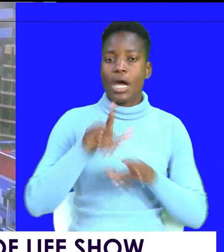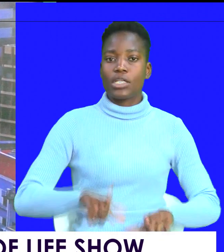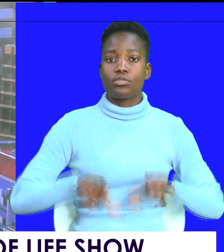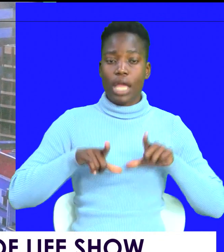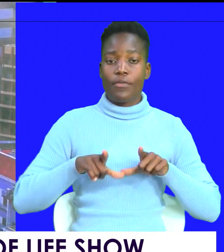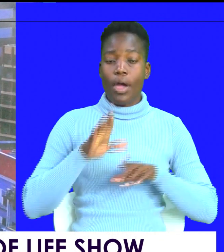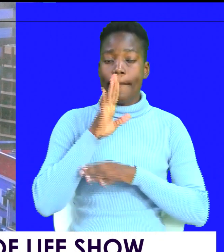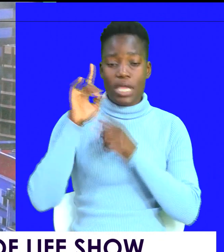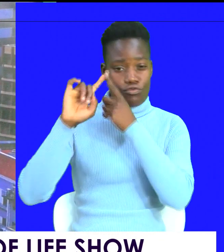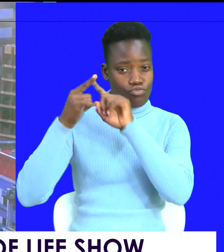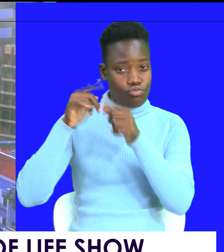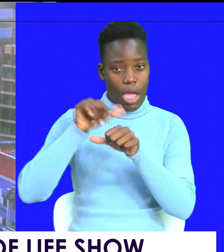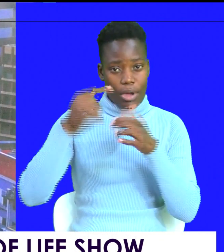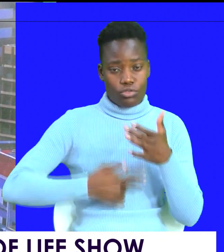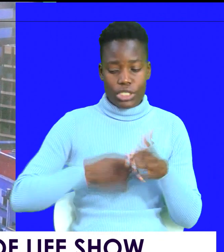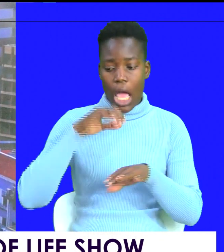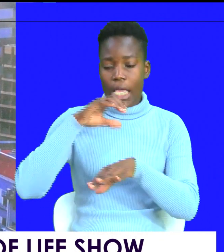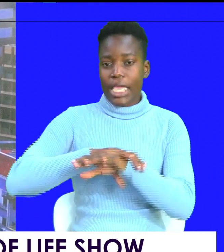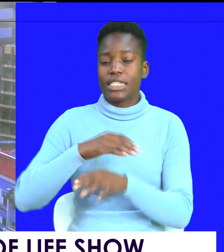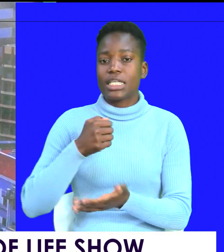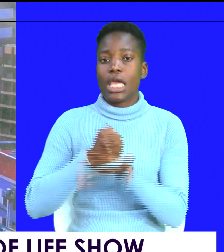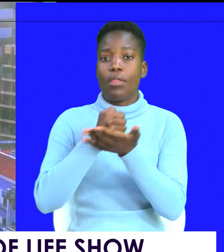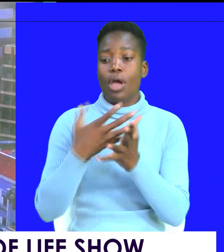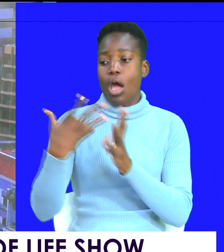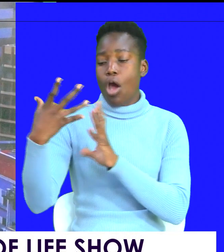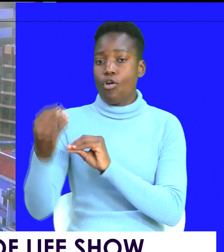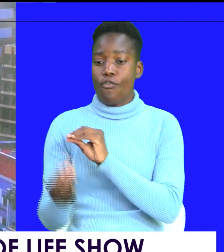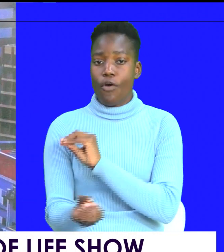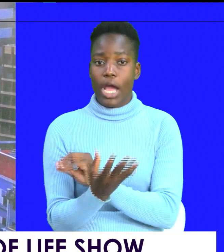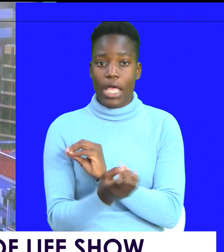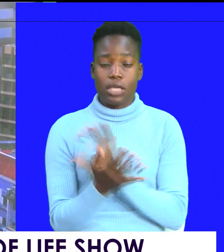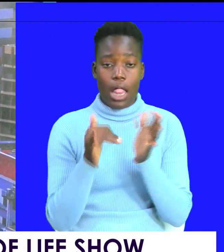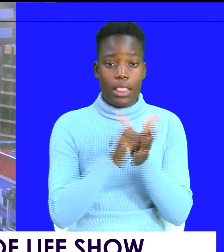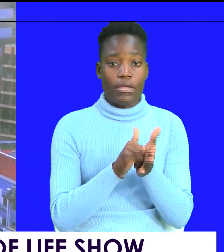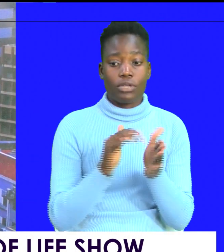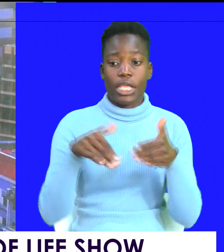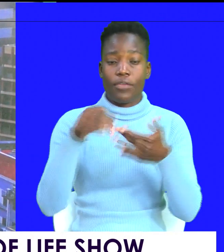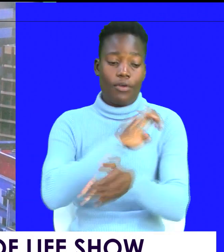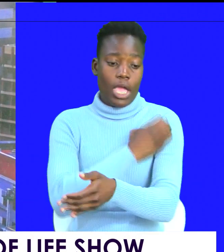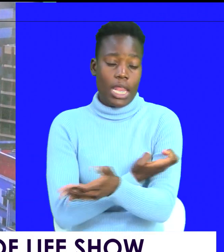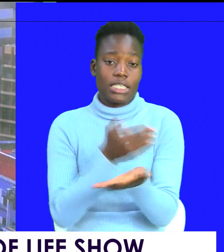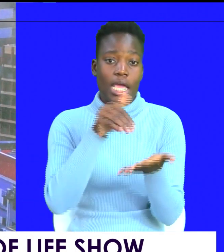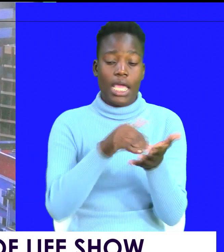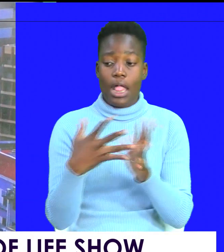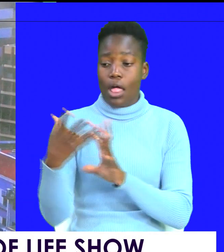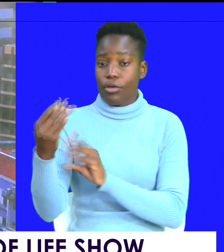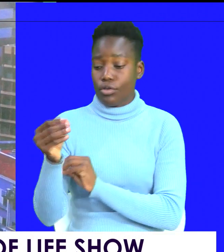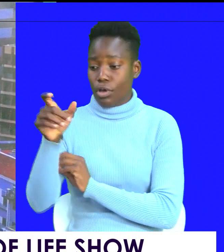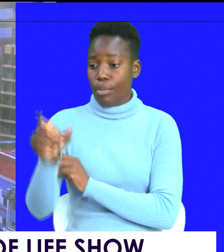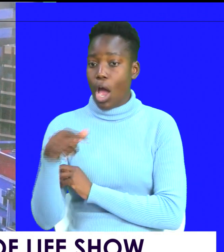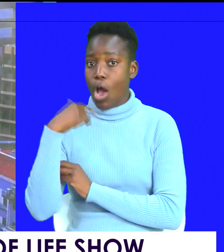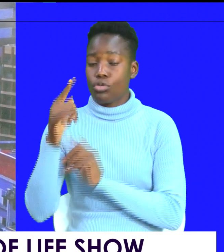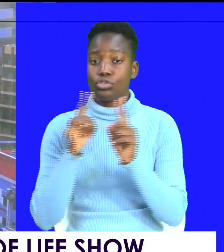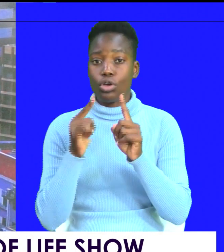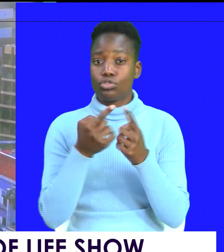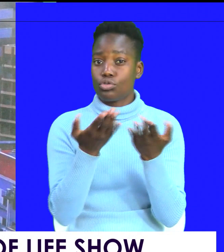deliberate about sourcing for help. Go for counsel. That will re-energize you. Go to somebody that will talk